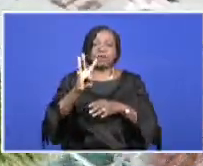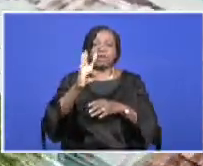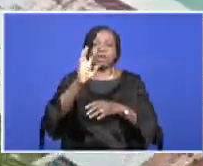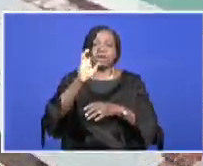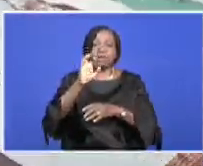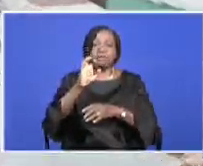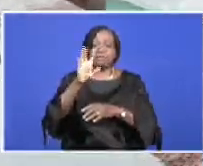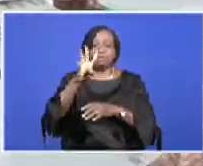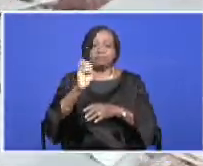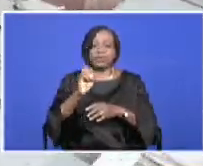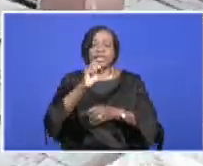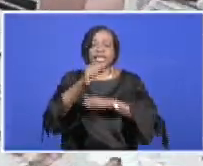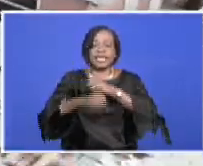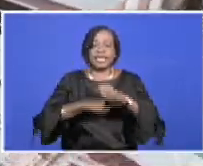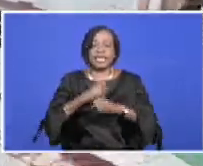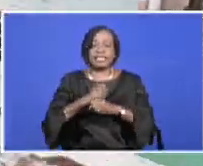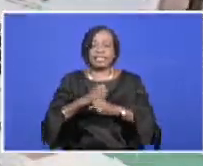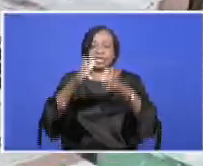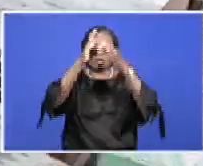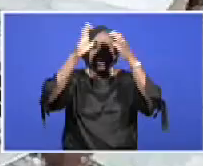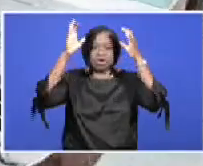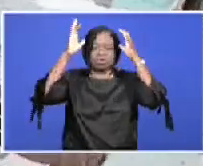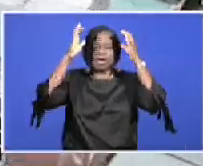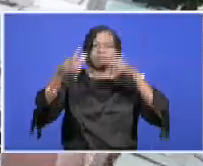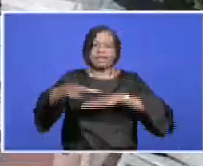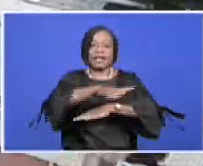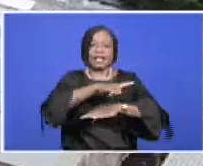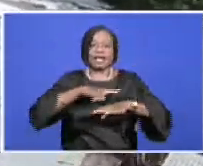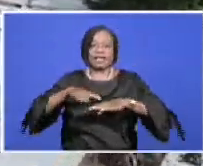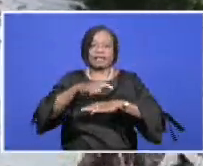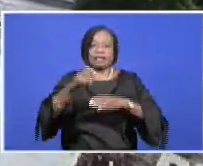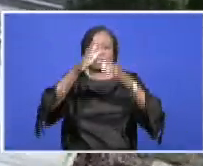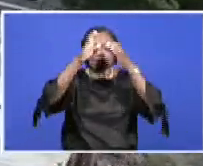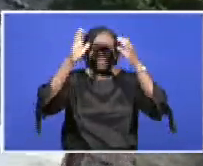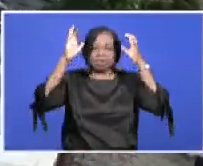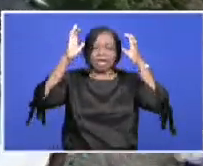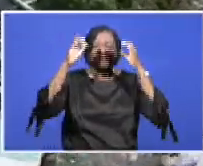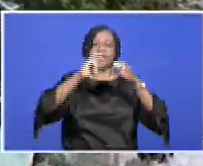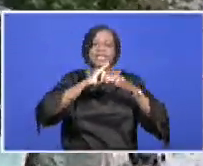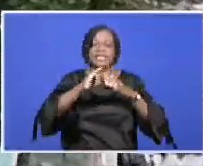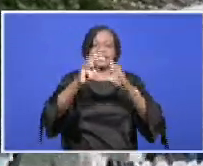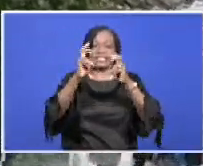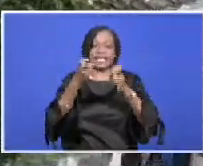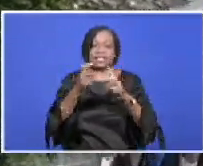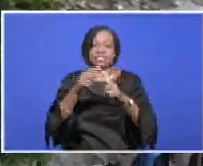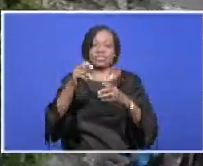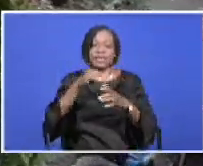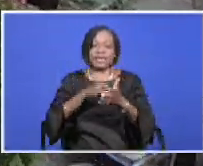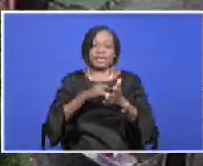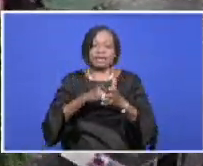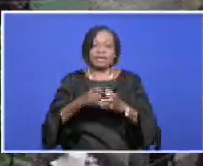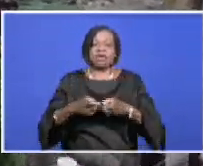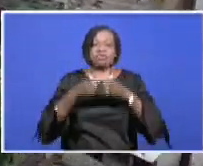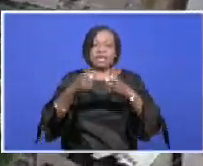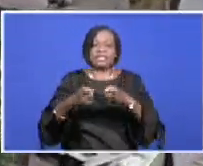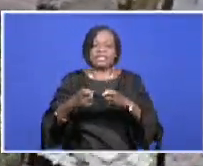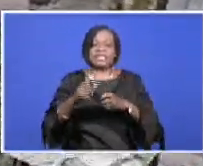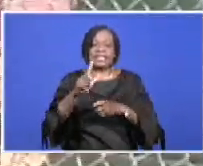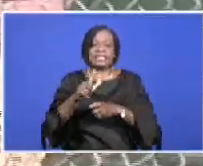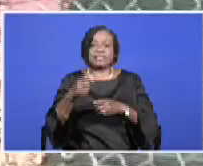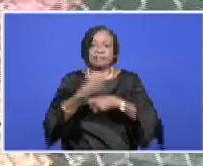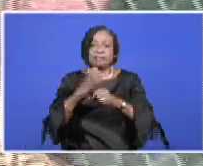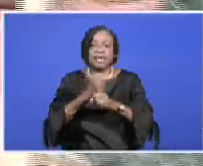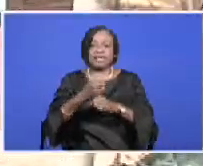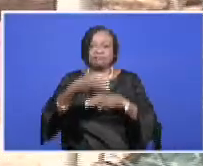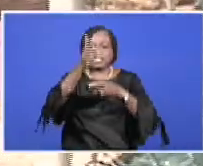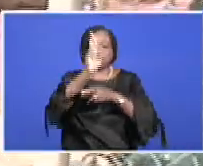Crown land to which the Crown is absolutely entitled, though admitting that grants and leases have been made in respect to the land.